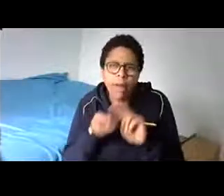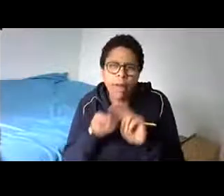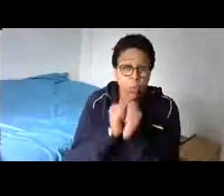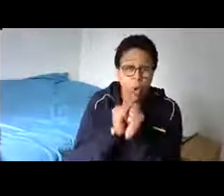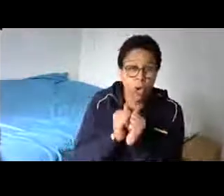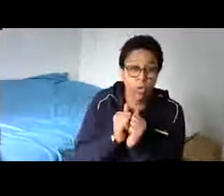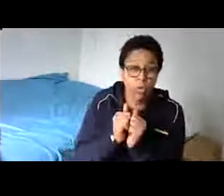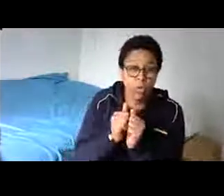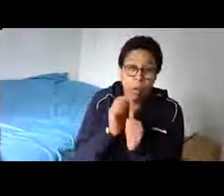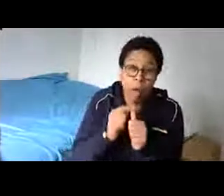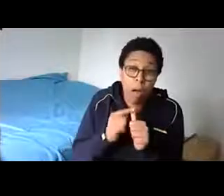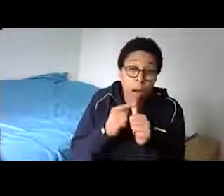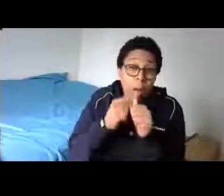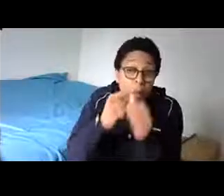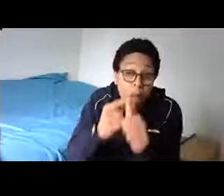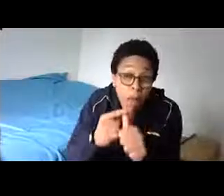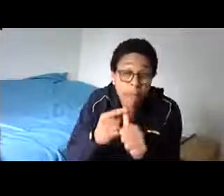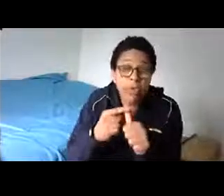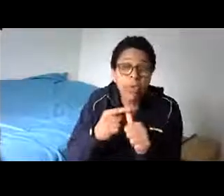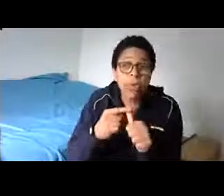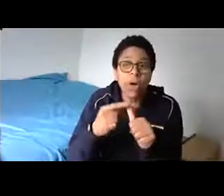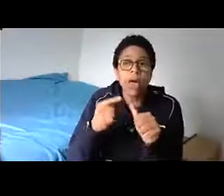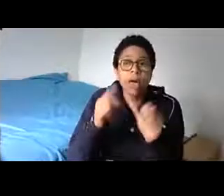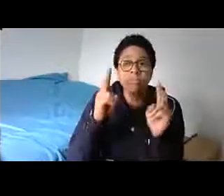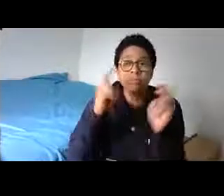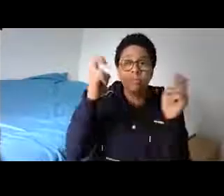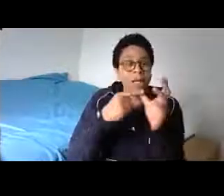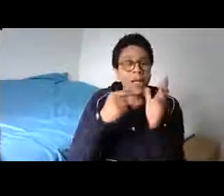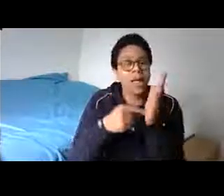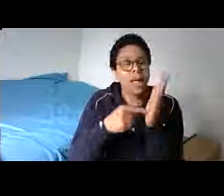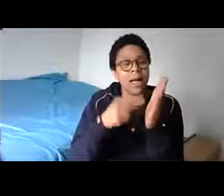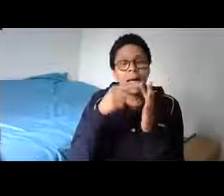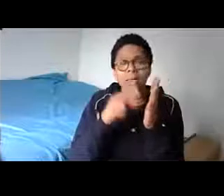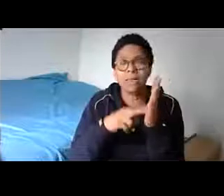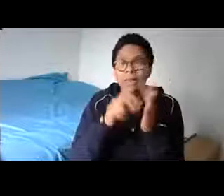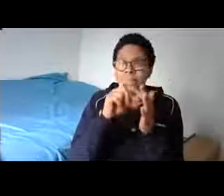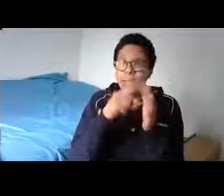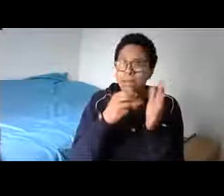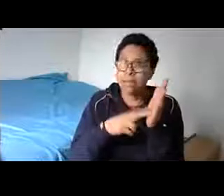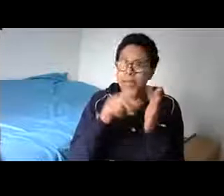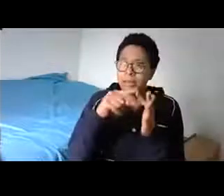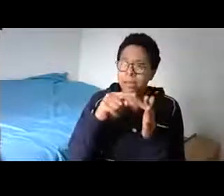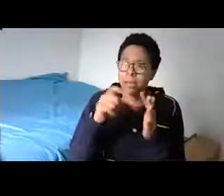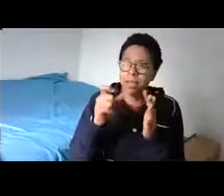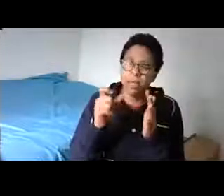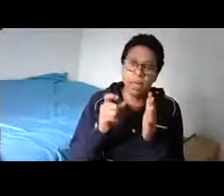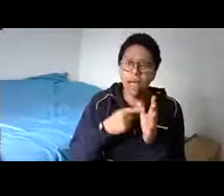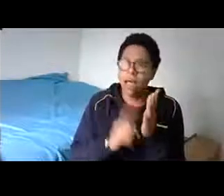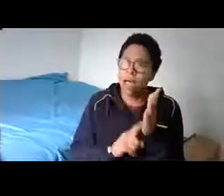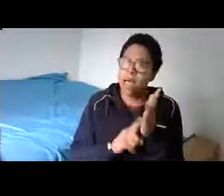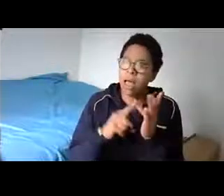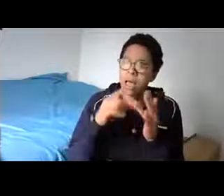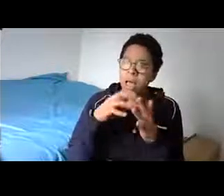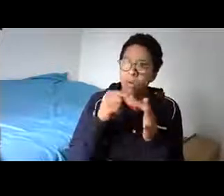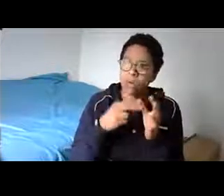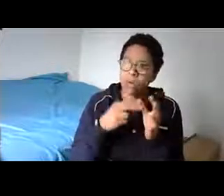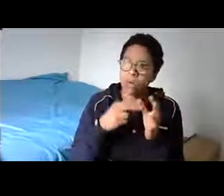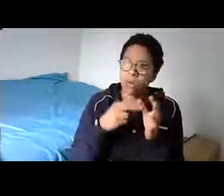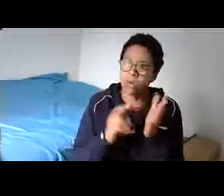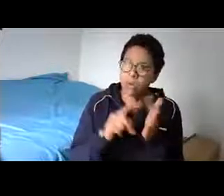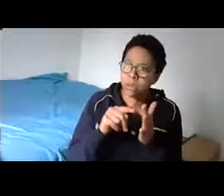if that attendance allowance will be taken to pay for social care charging, will that actually leave you with more money in your